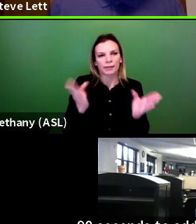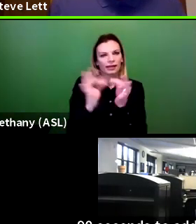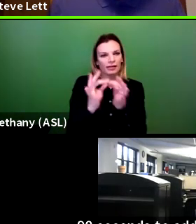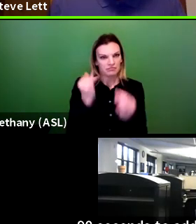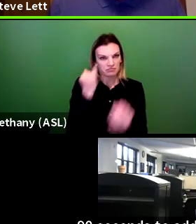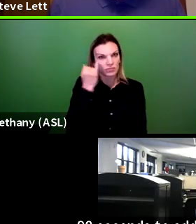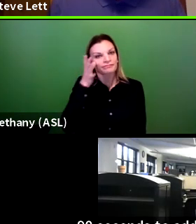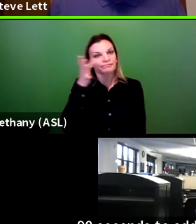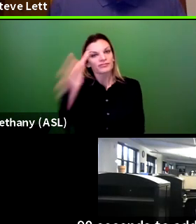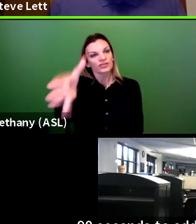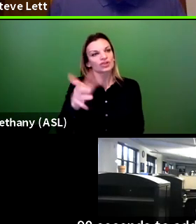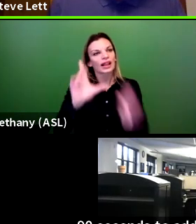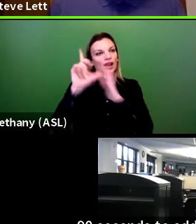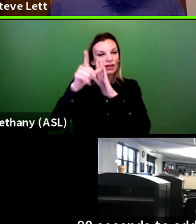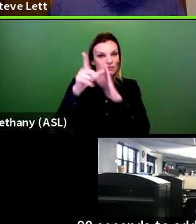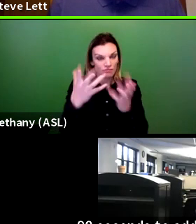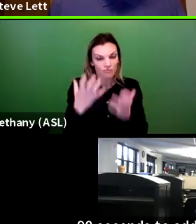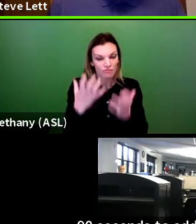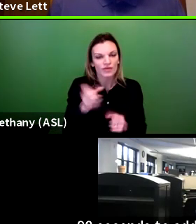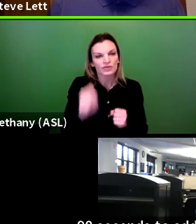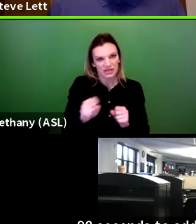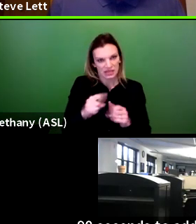of the commission, you can email